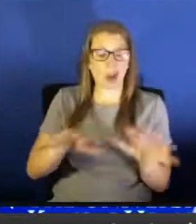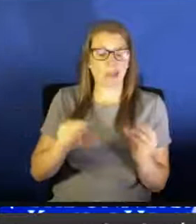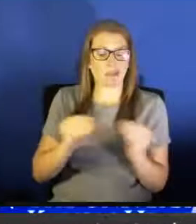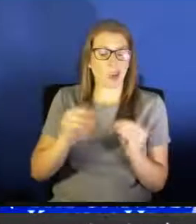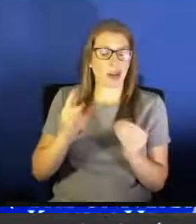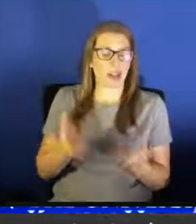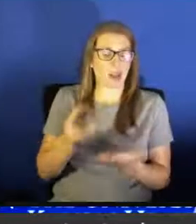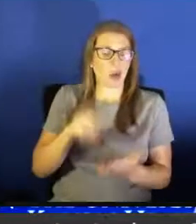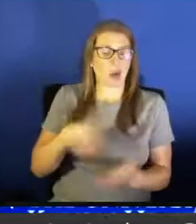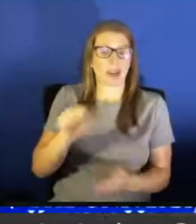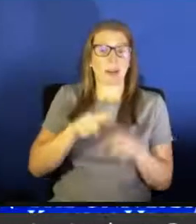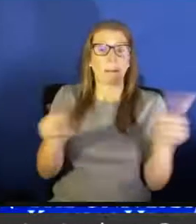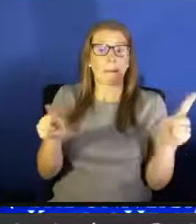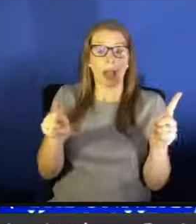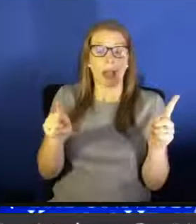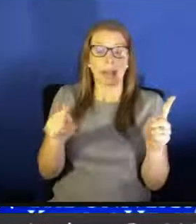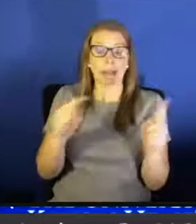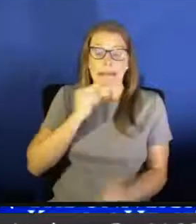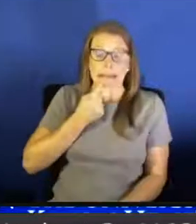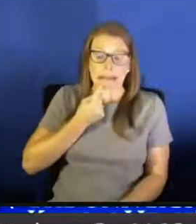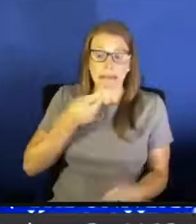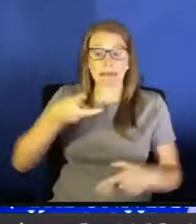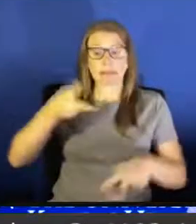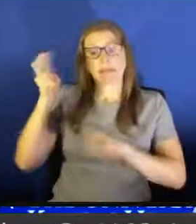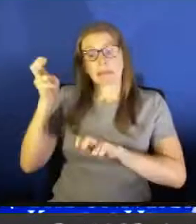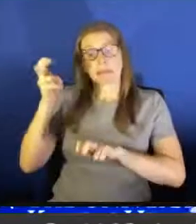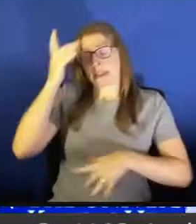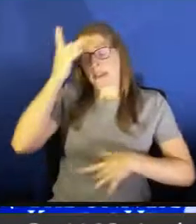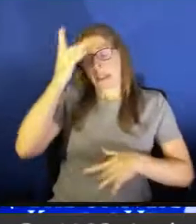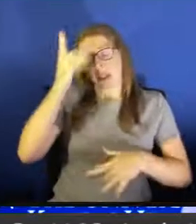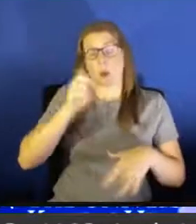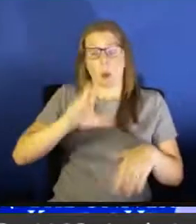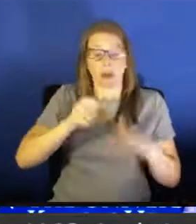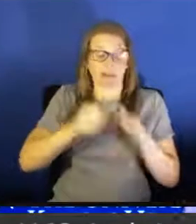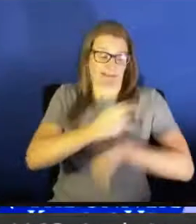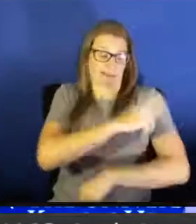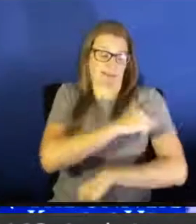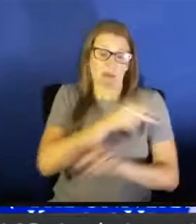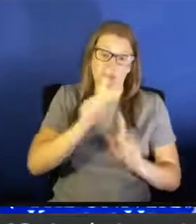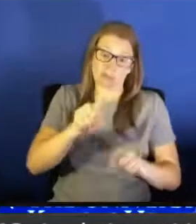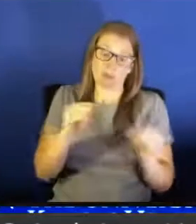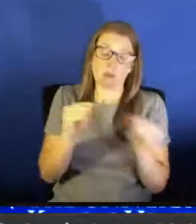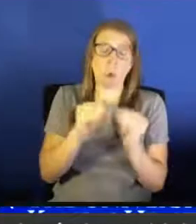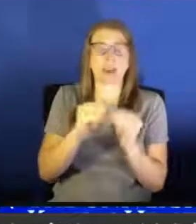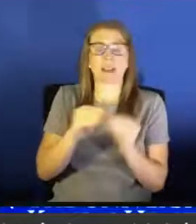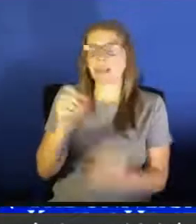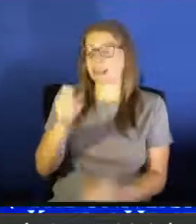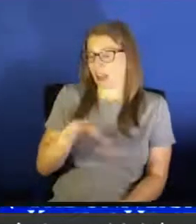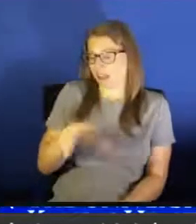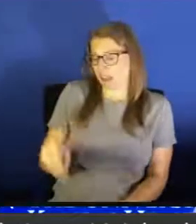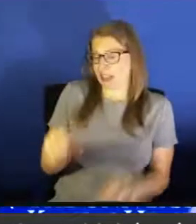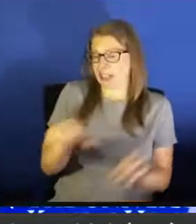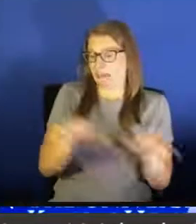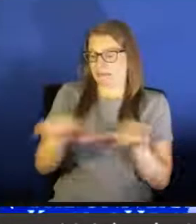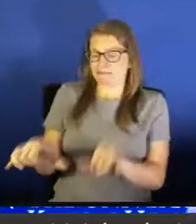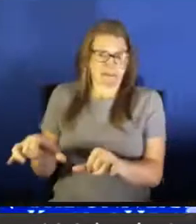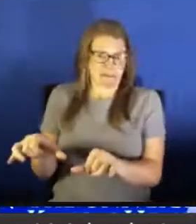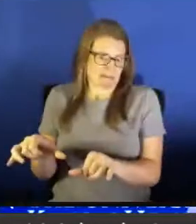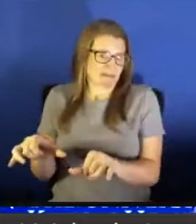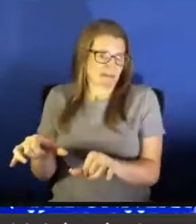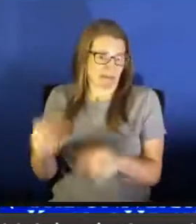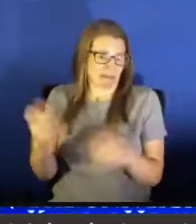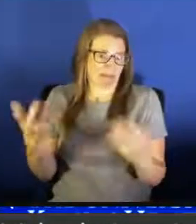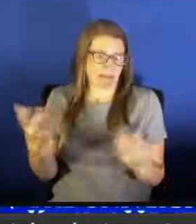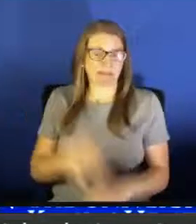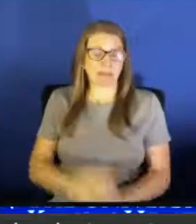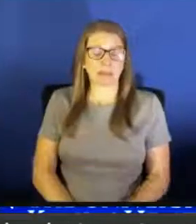large increase in severity and hospitalizations. We know in South Africa they haven't seen that as well, and so I think most of us believe that we